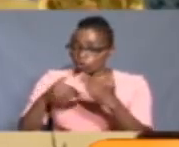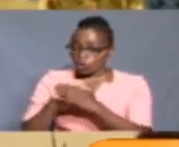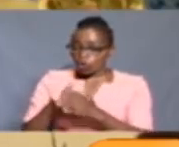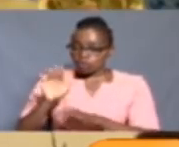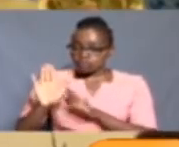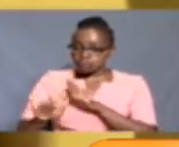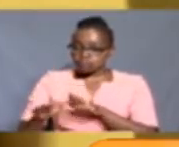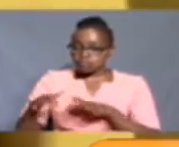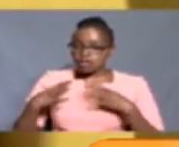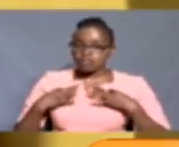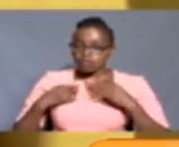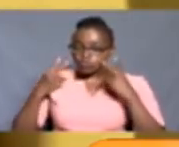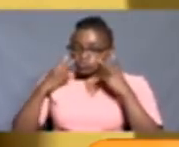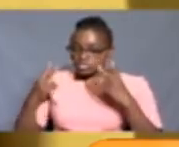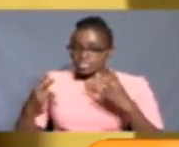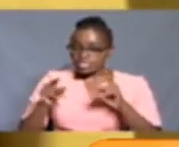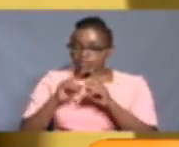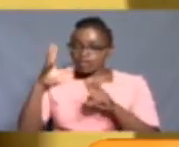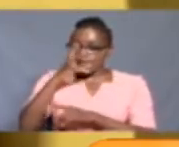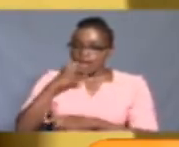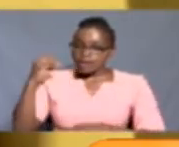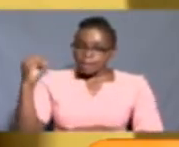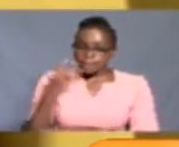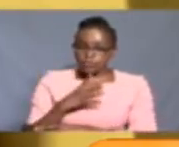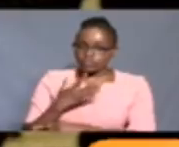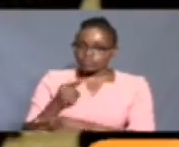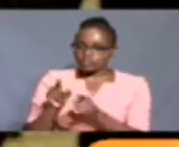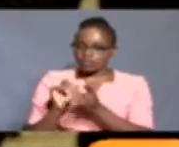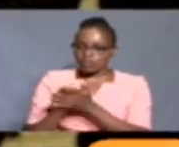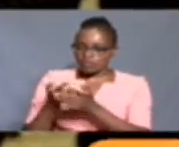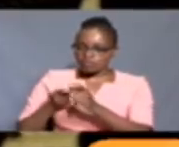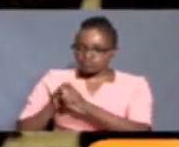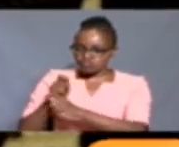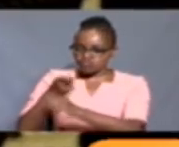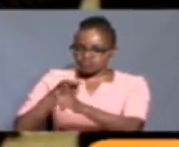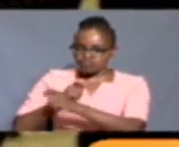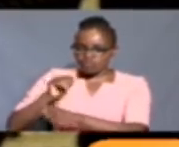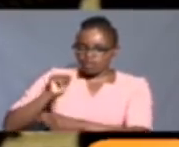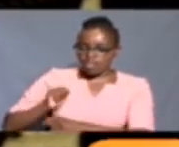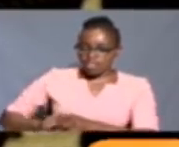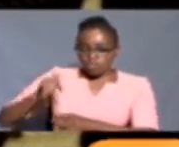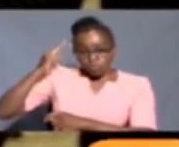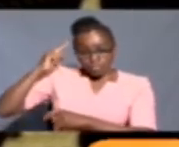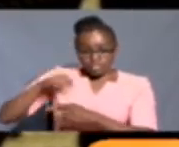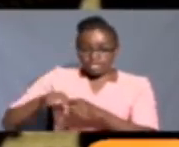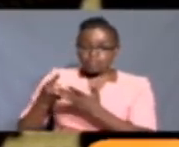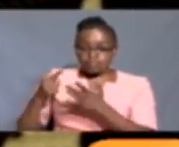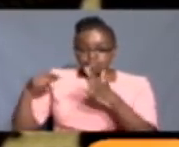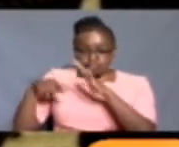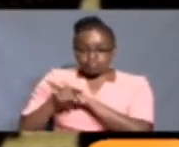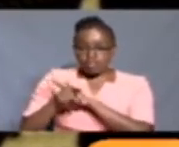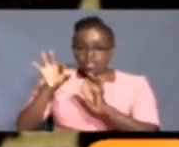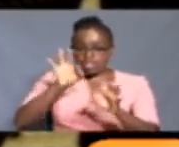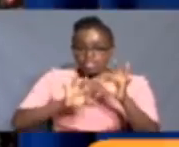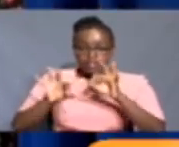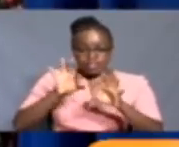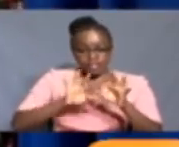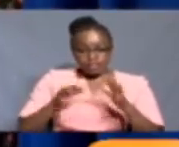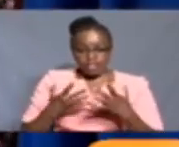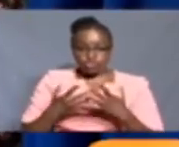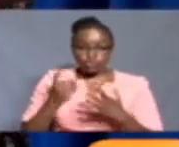dresses on the wall and beautiful beaded handbags, one might think they've walked into a fashion